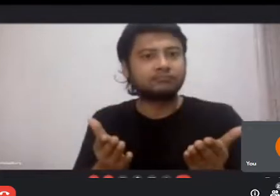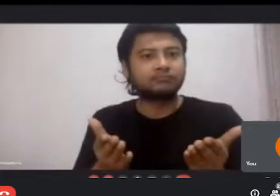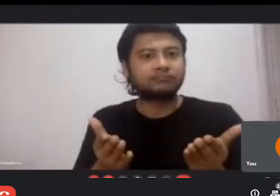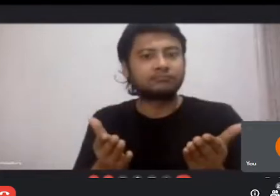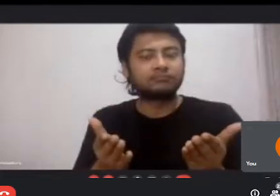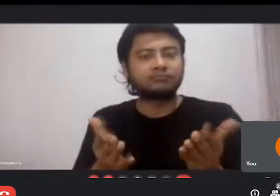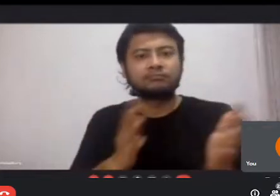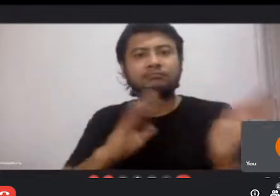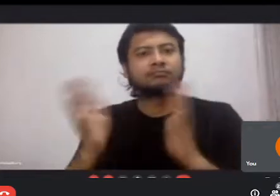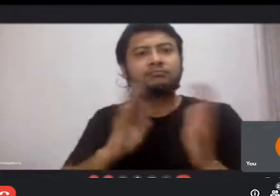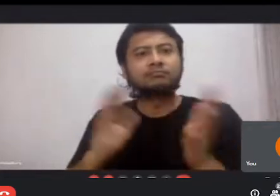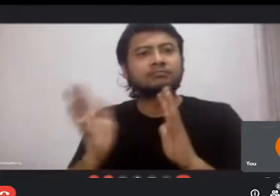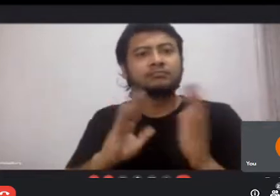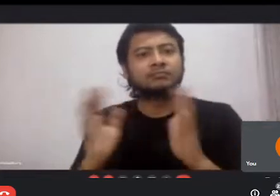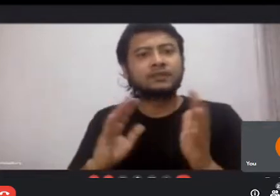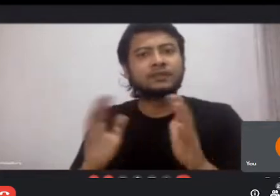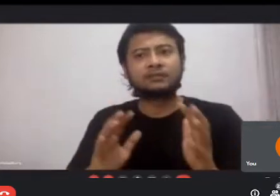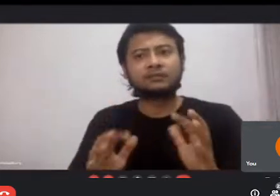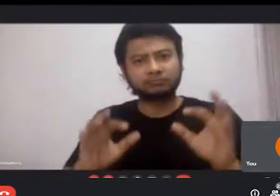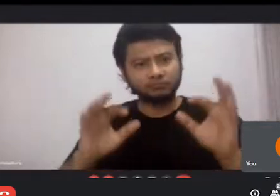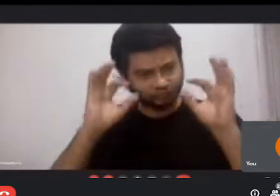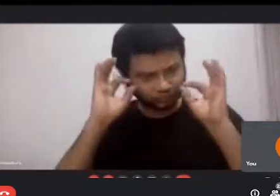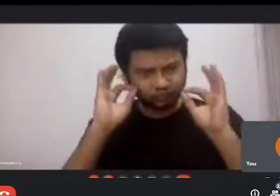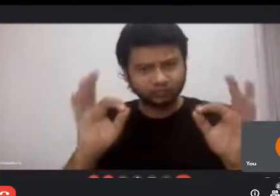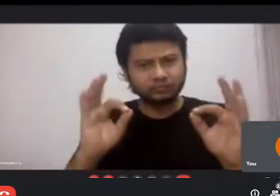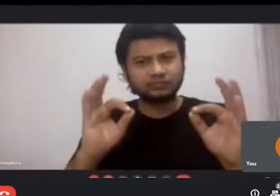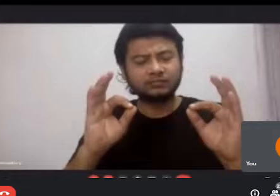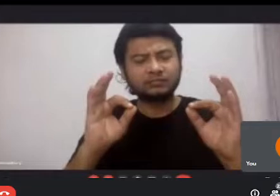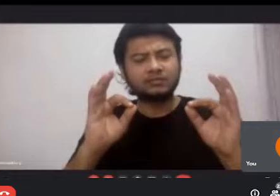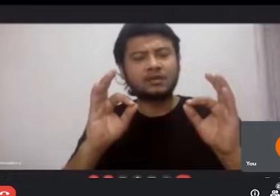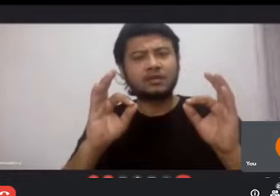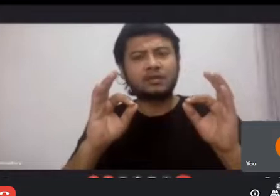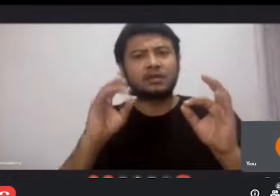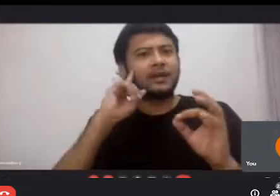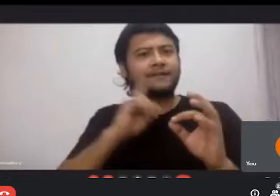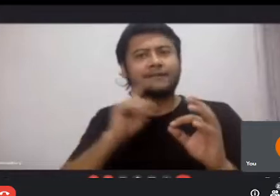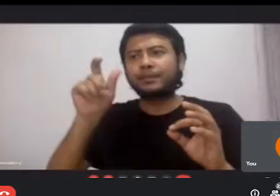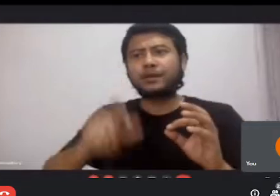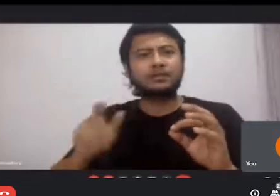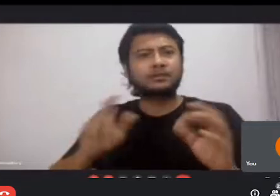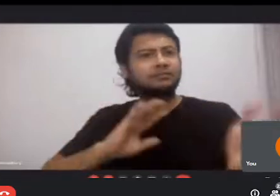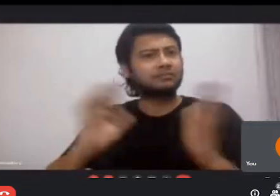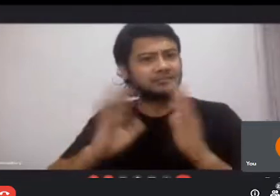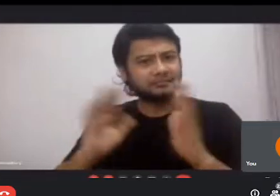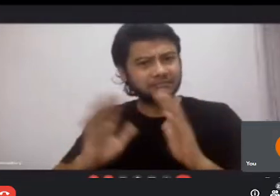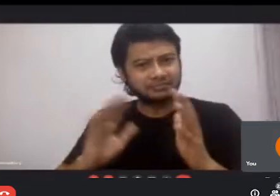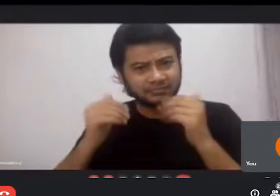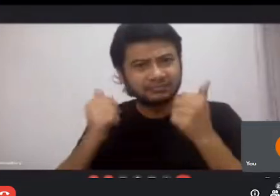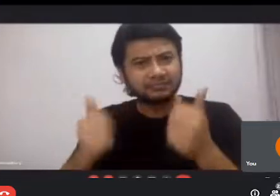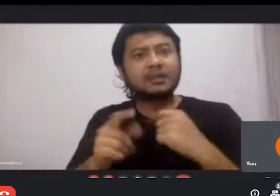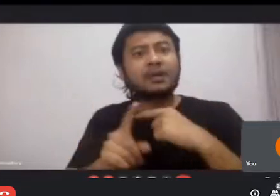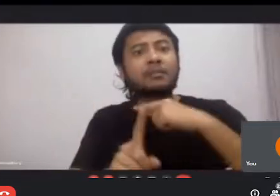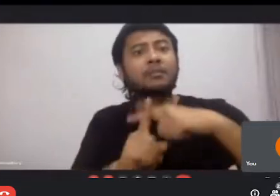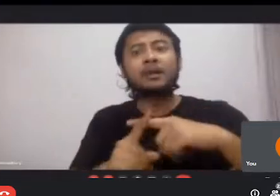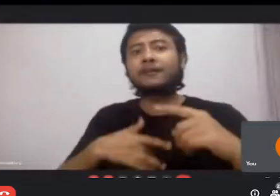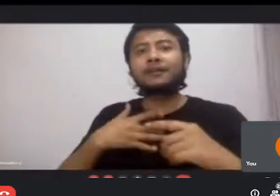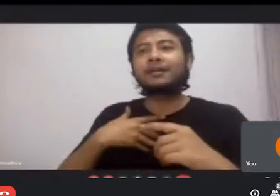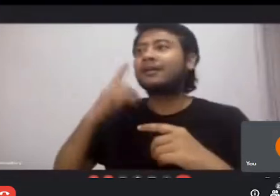also because of the kind of peer group feeling and the role